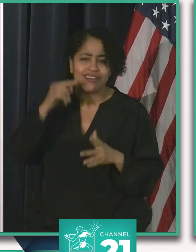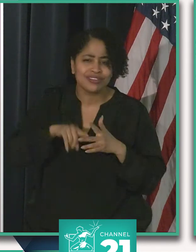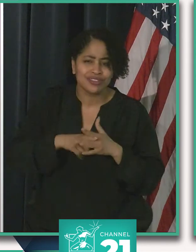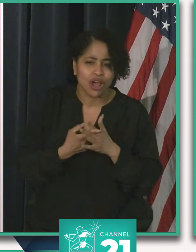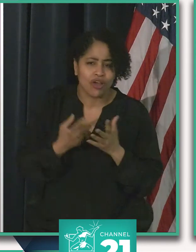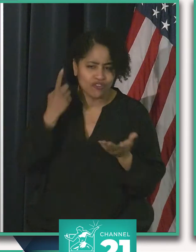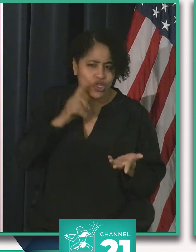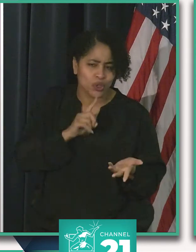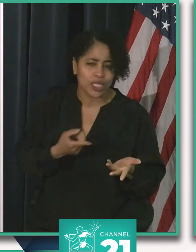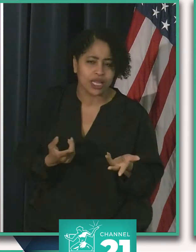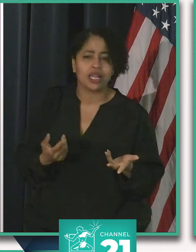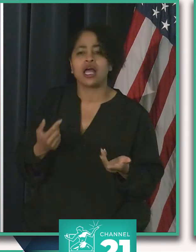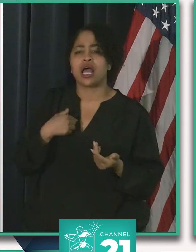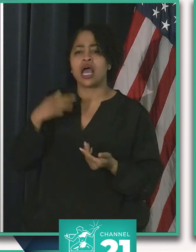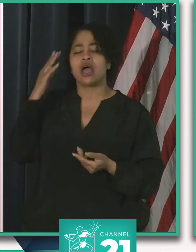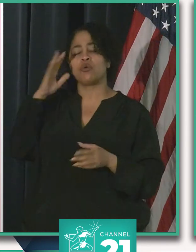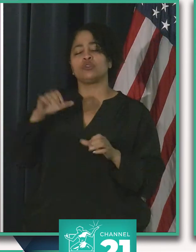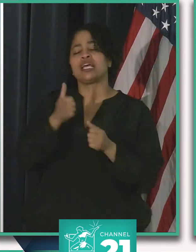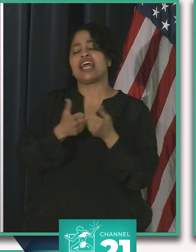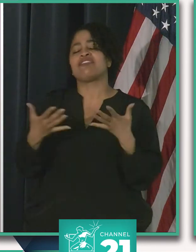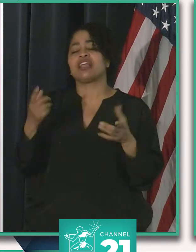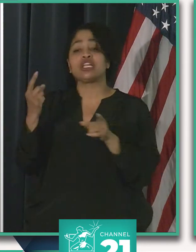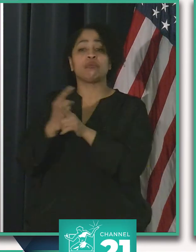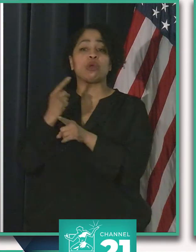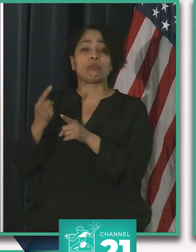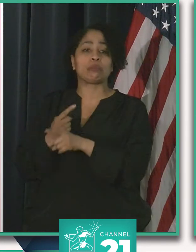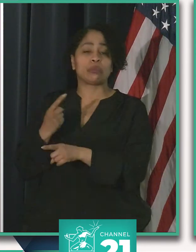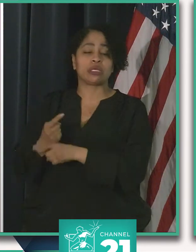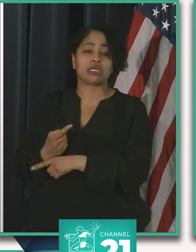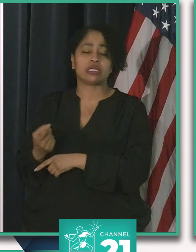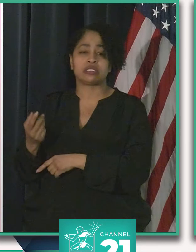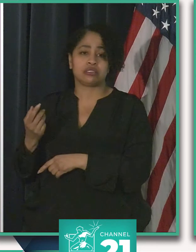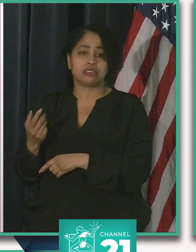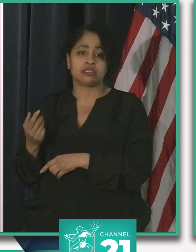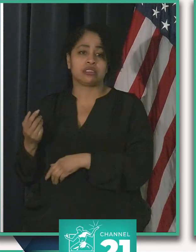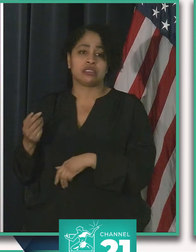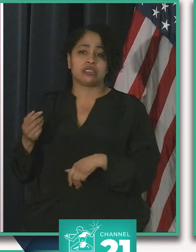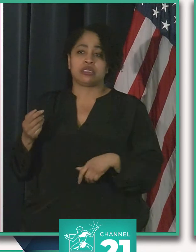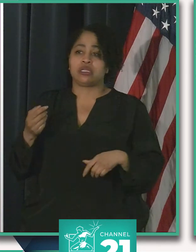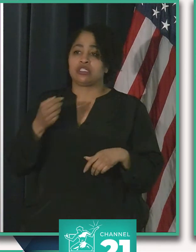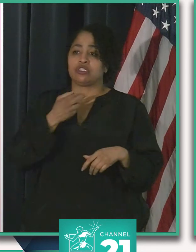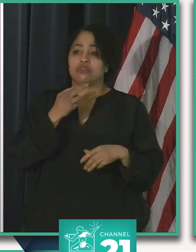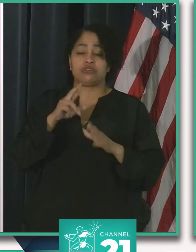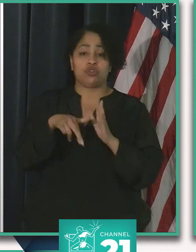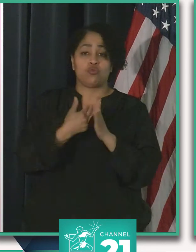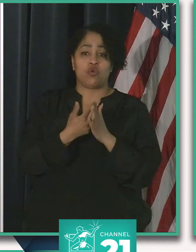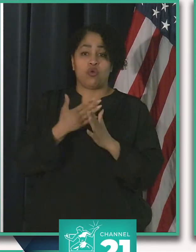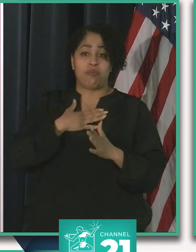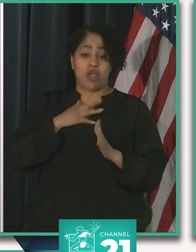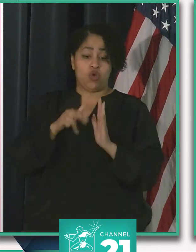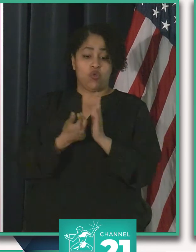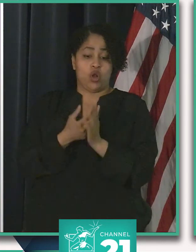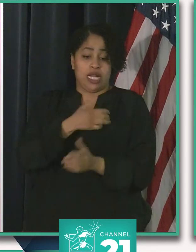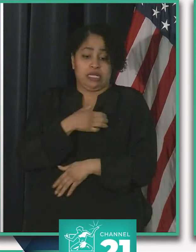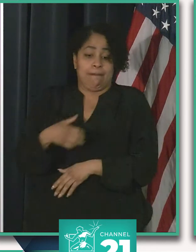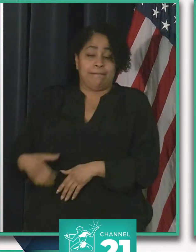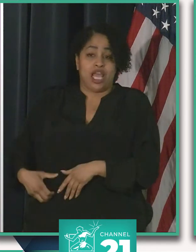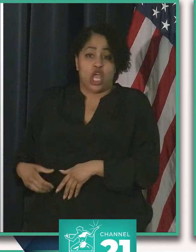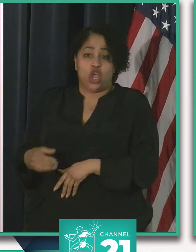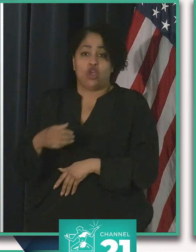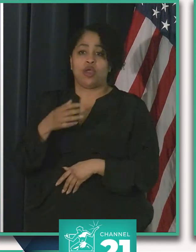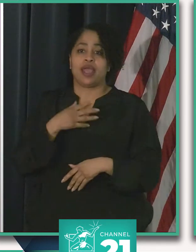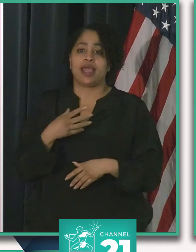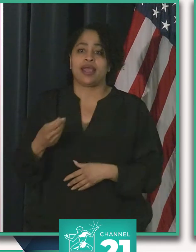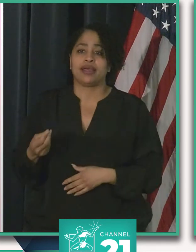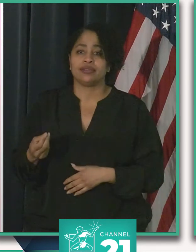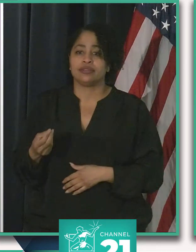And so I'm going to do everything that's appropriate in as the role as mayor and